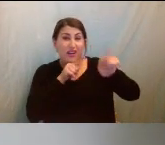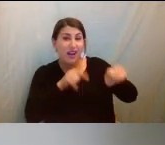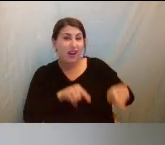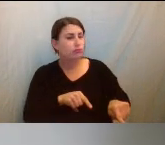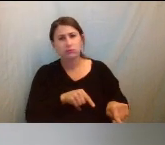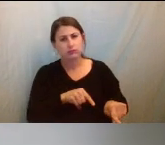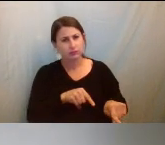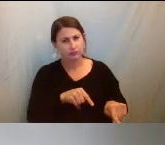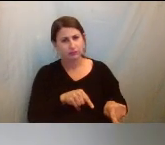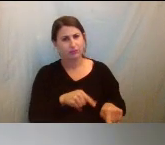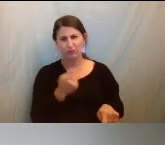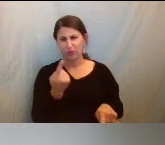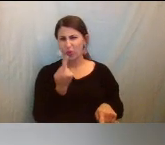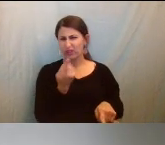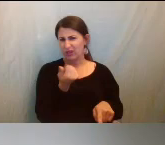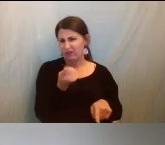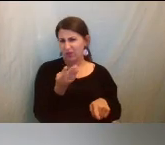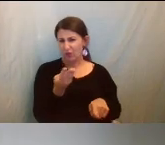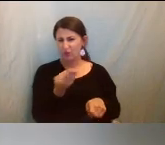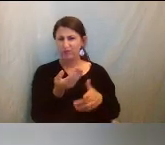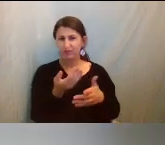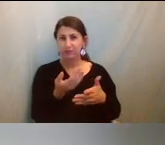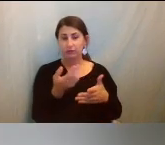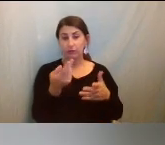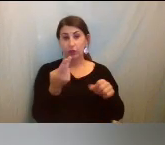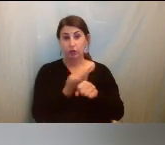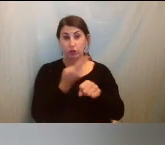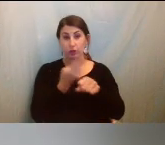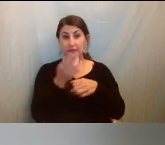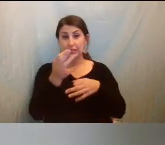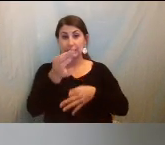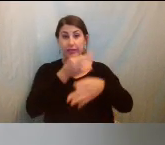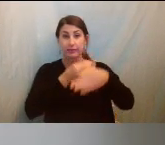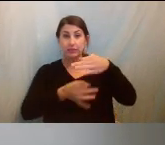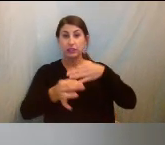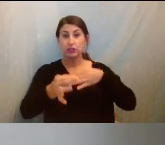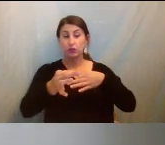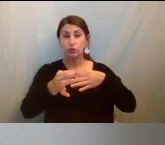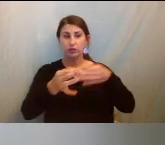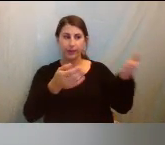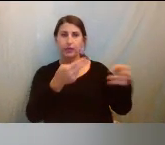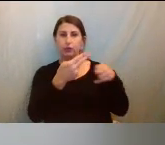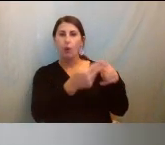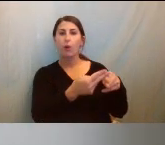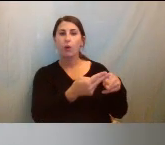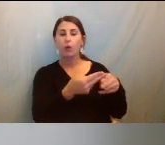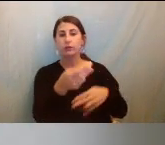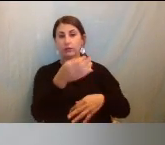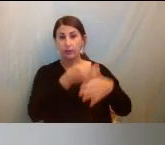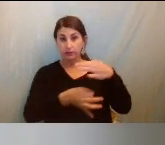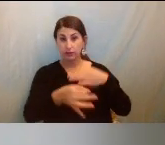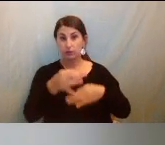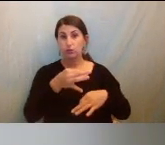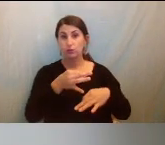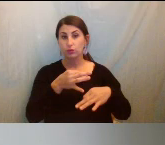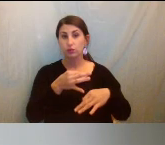answer, only maybe a couple here and there through substitution. This is what it's called, substitution.